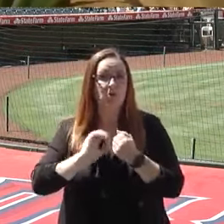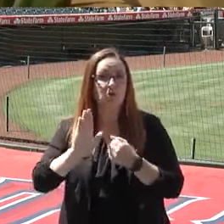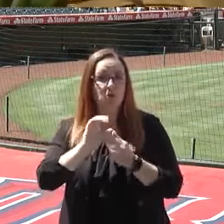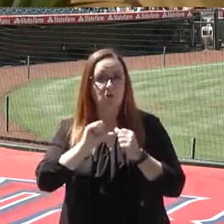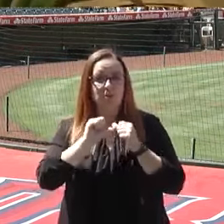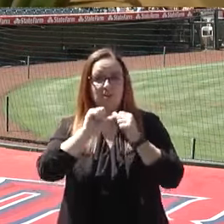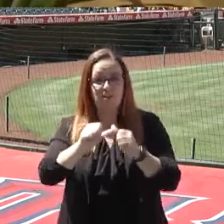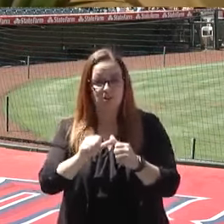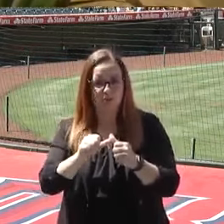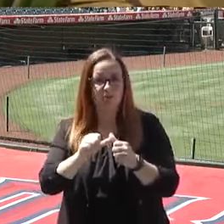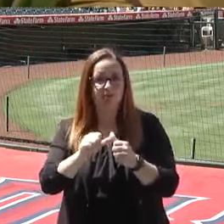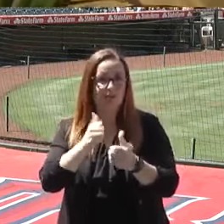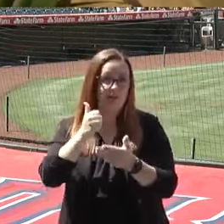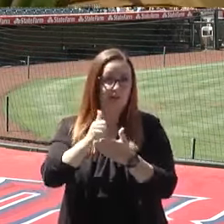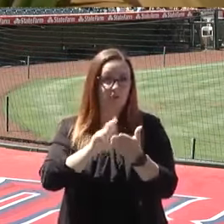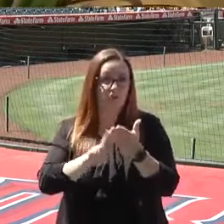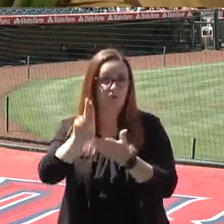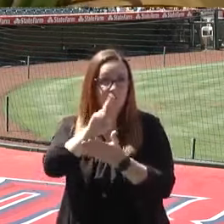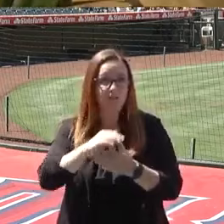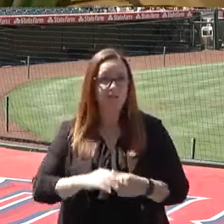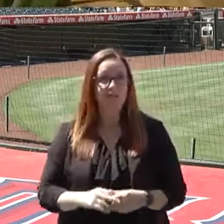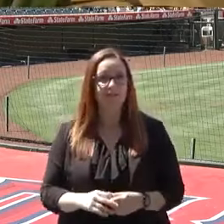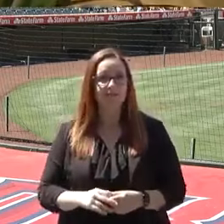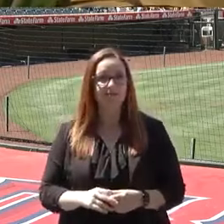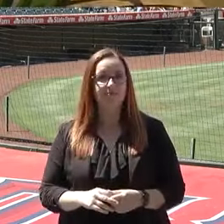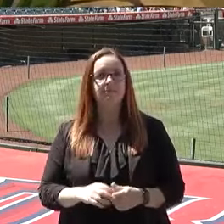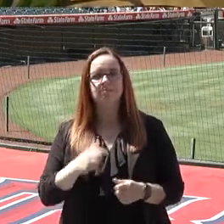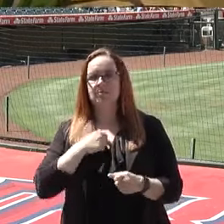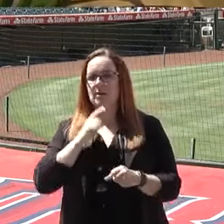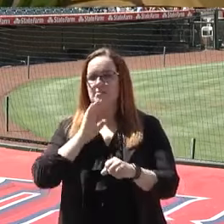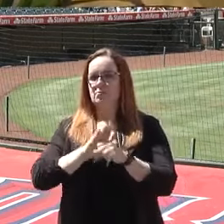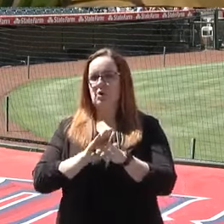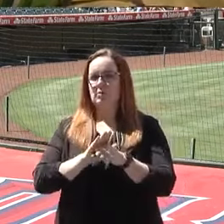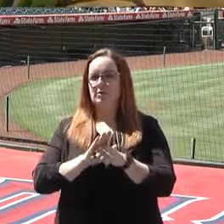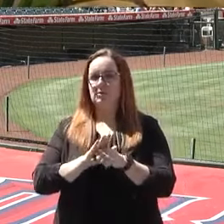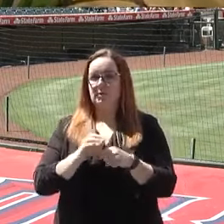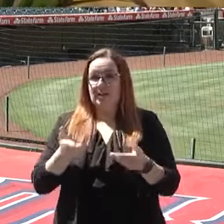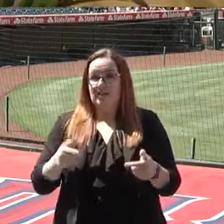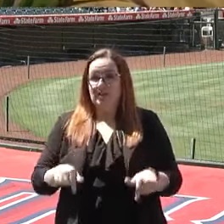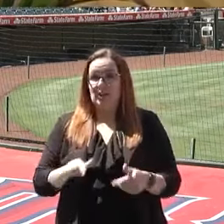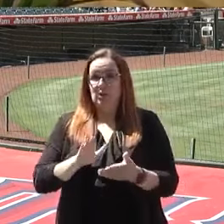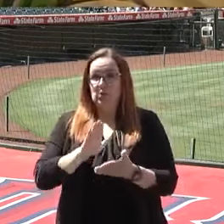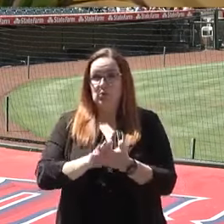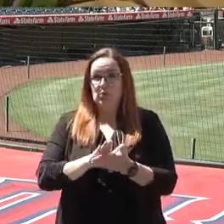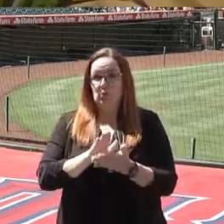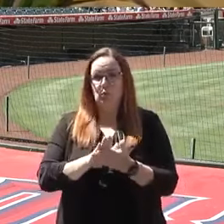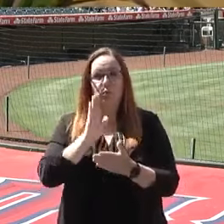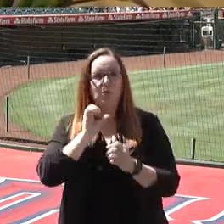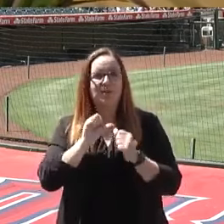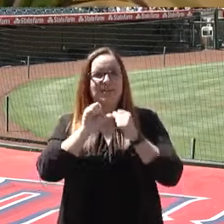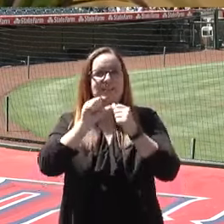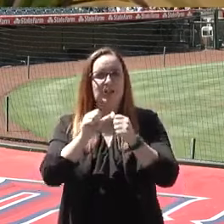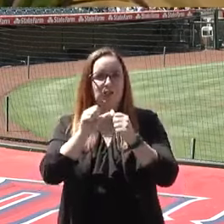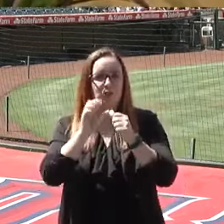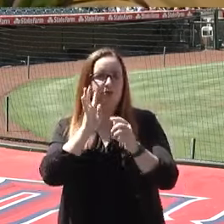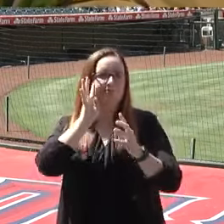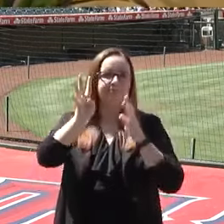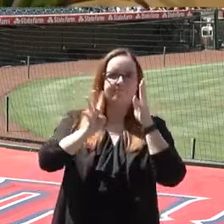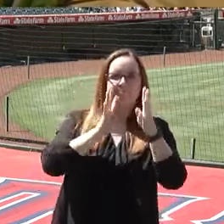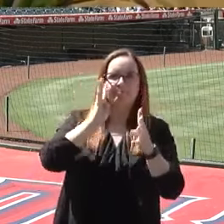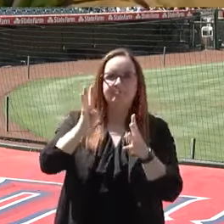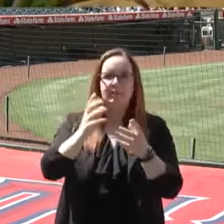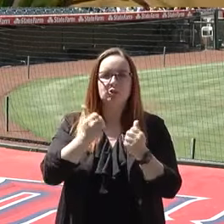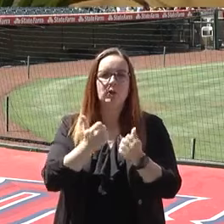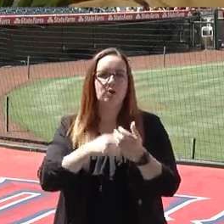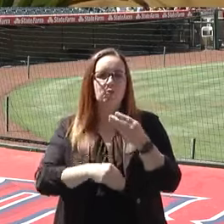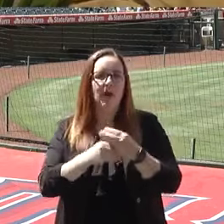your university. Students, I pledge that your alma mater will keep innovating as a way to add value to